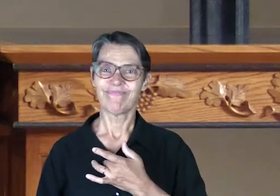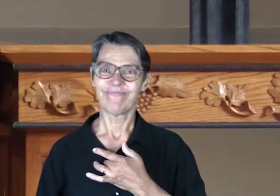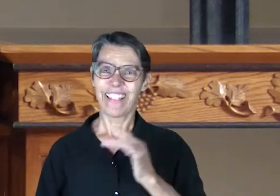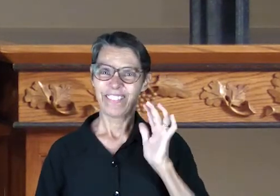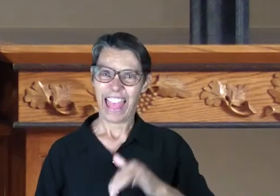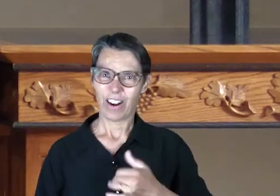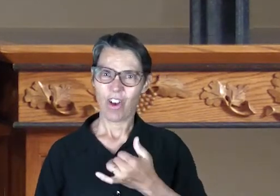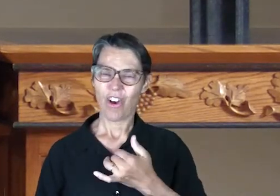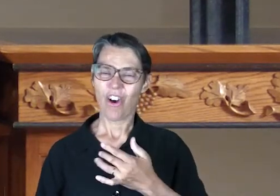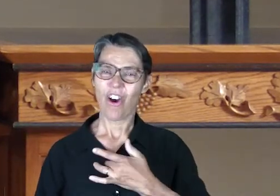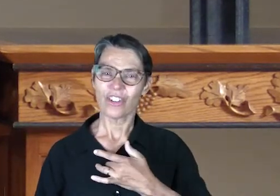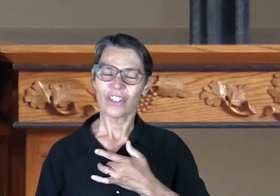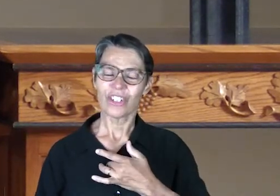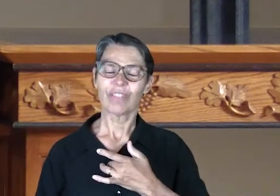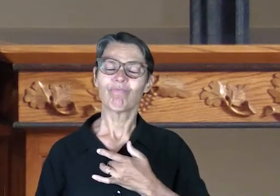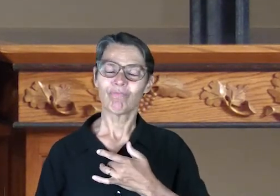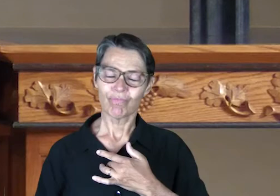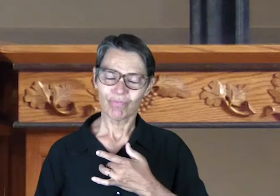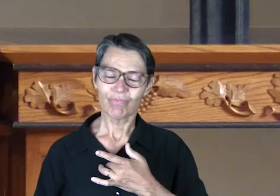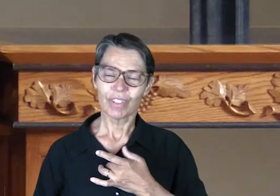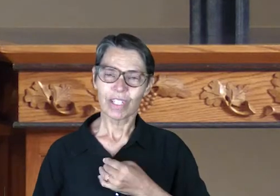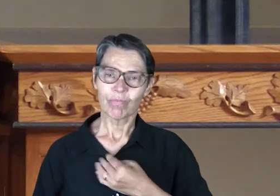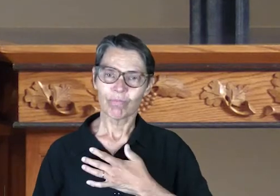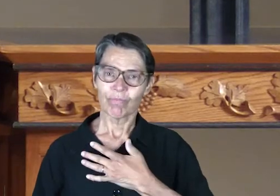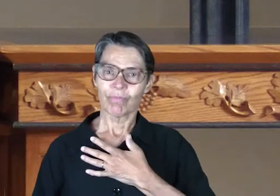and make decisions together.